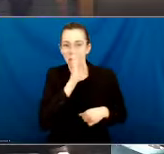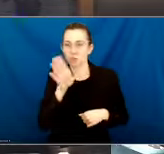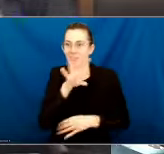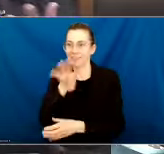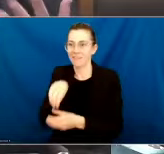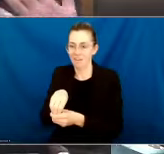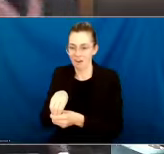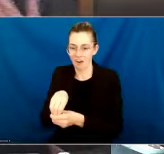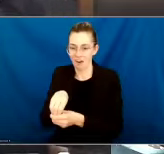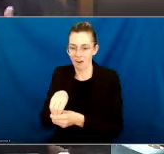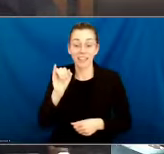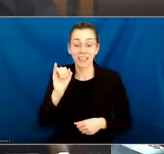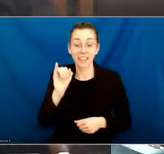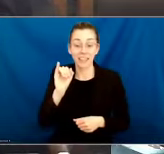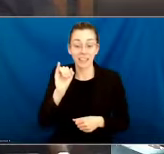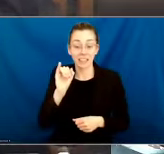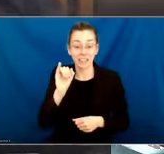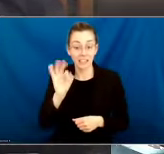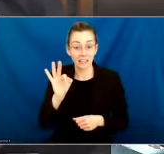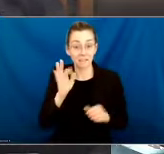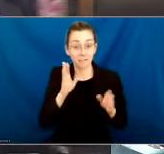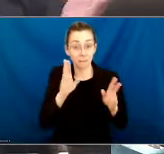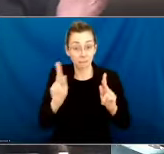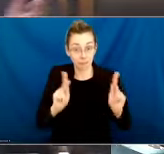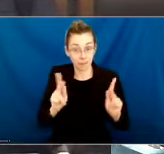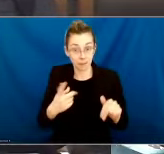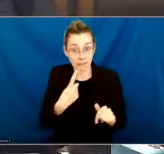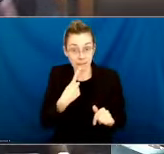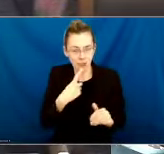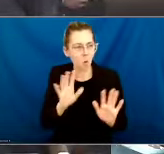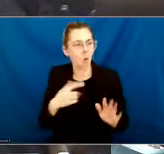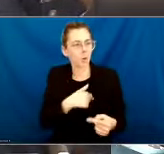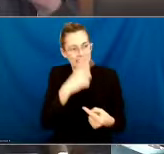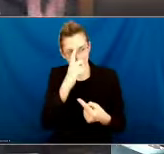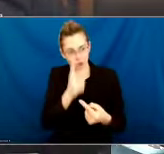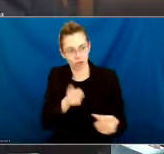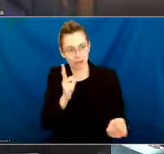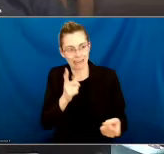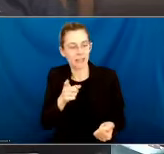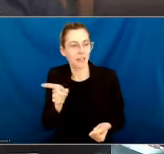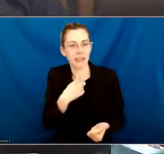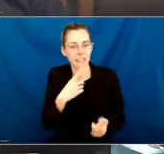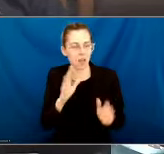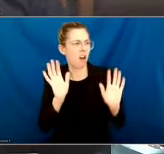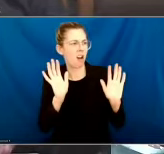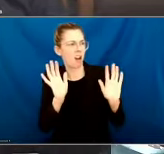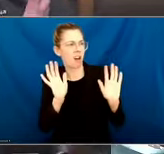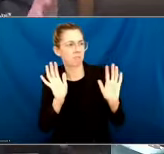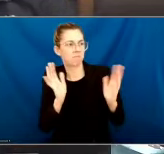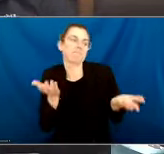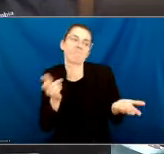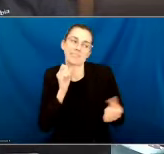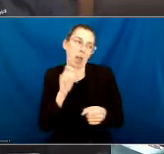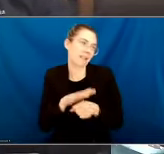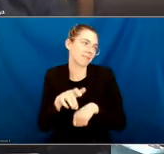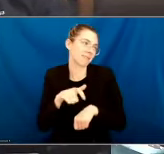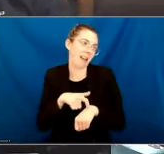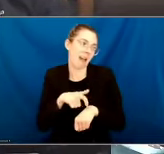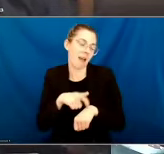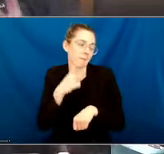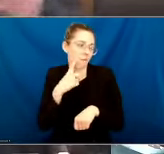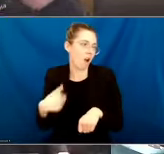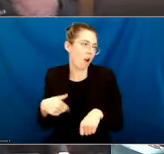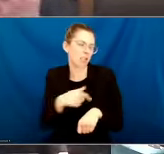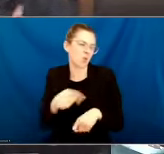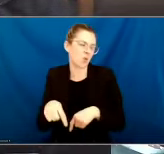fact the individuals say, well, we disagree with some of that, they go, oh my gosh, there's not really enough time for us to be able to go back